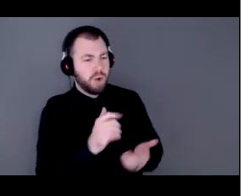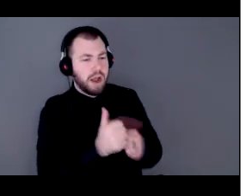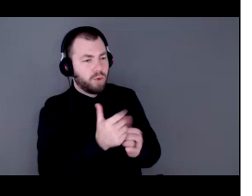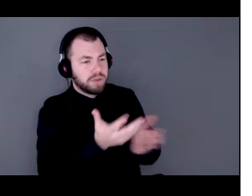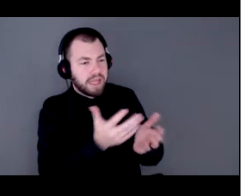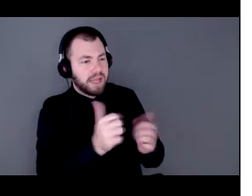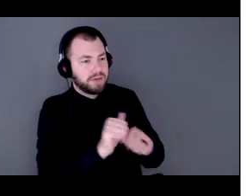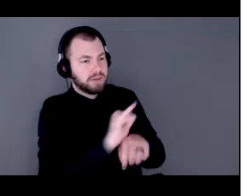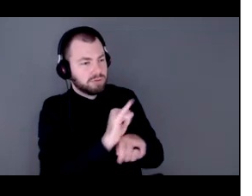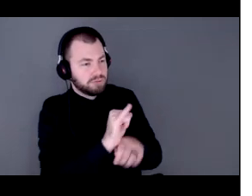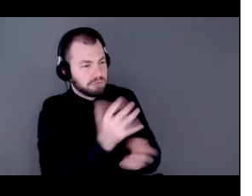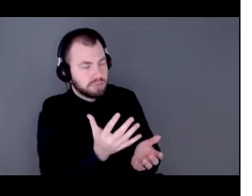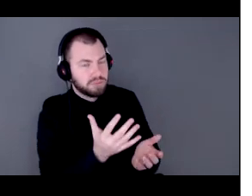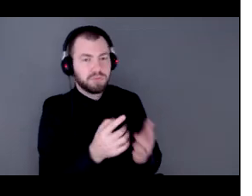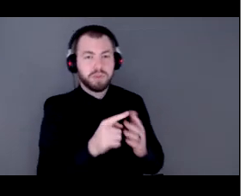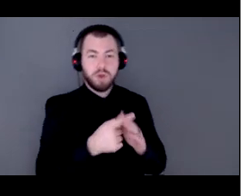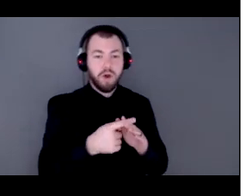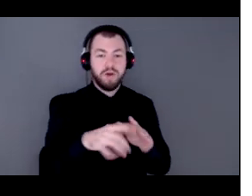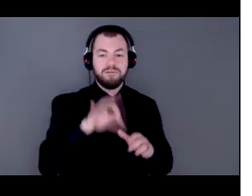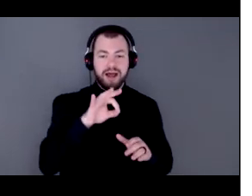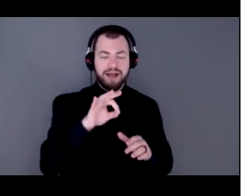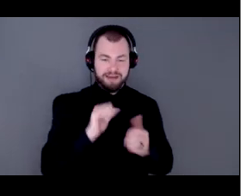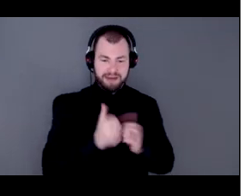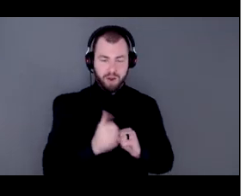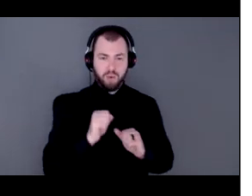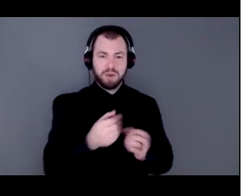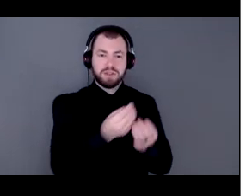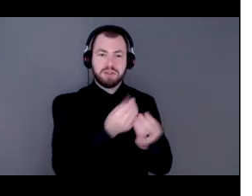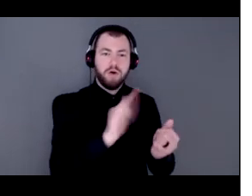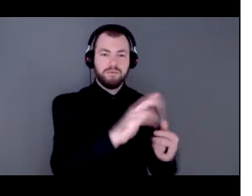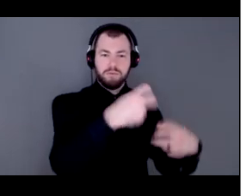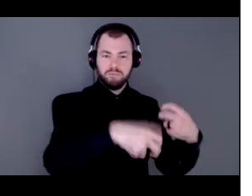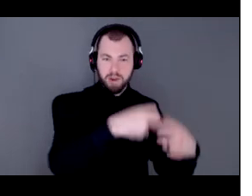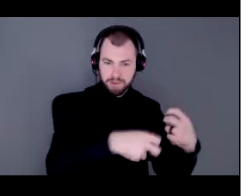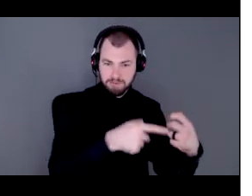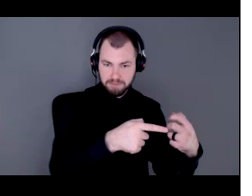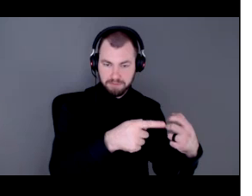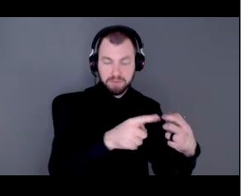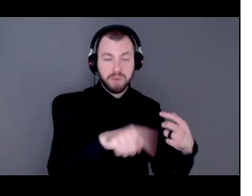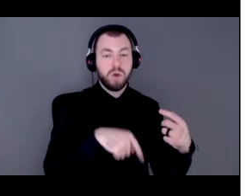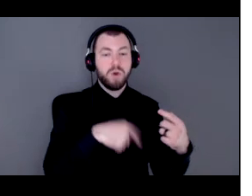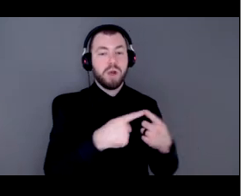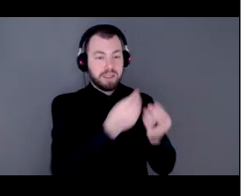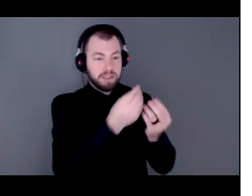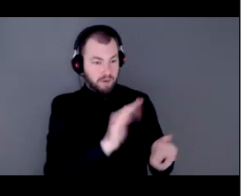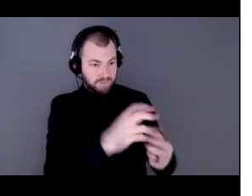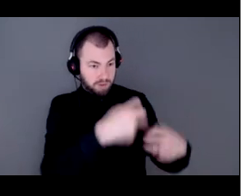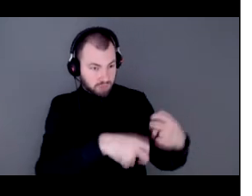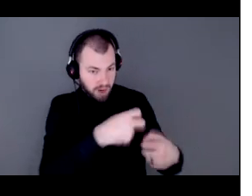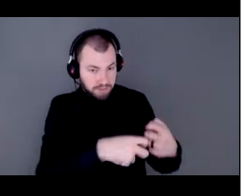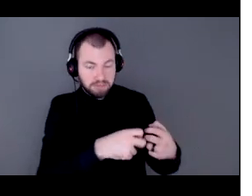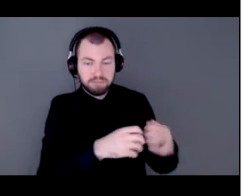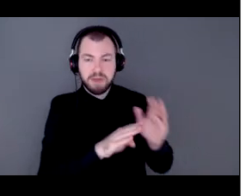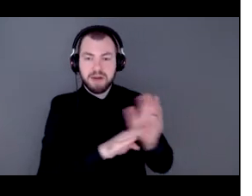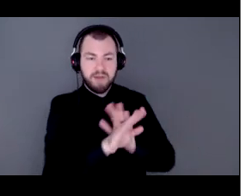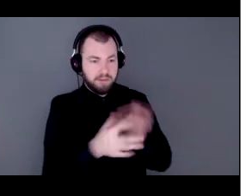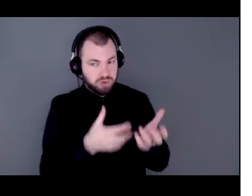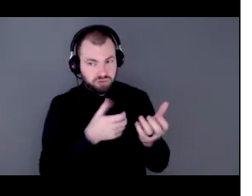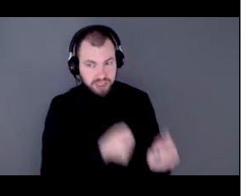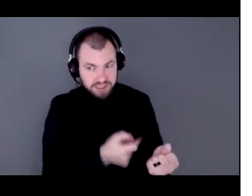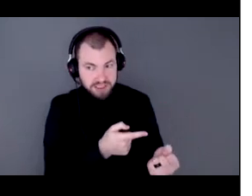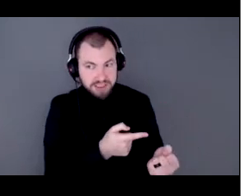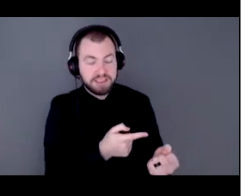start with finding ways in which you can help solve their problem. And then once you solve their problem and you develop some trust, then you can move